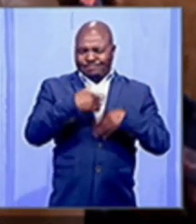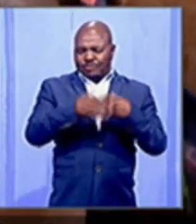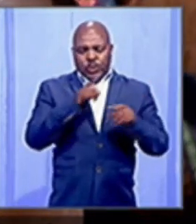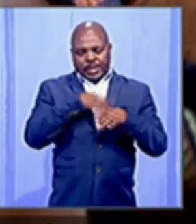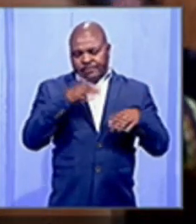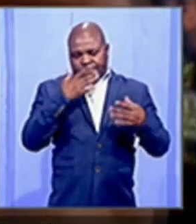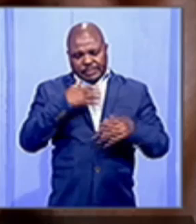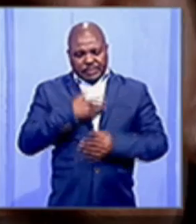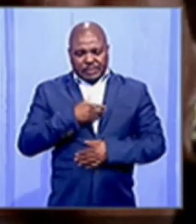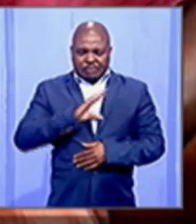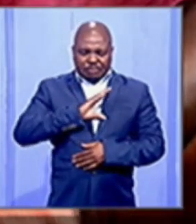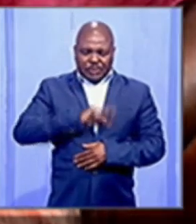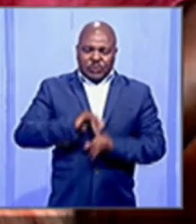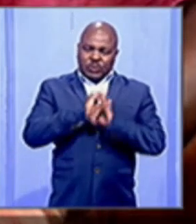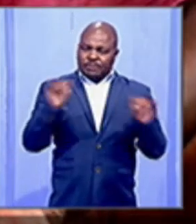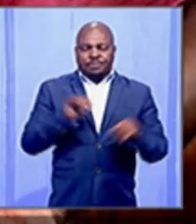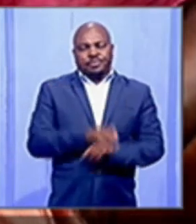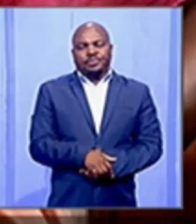imetswe.